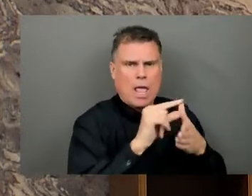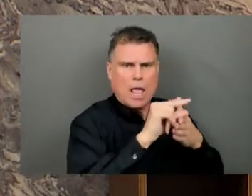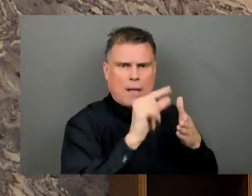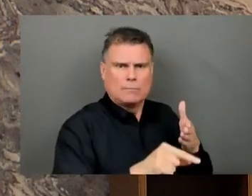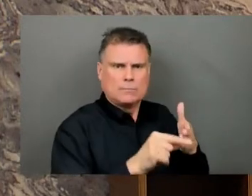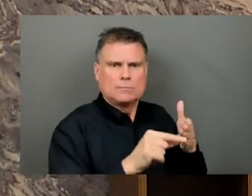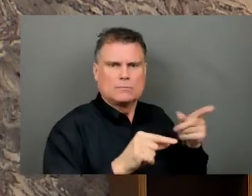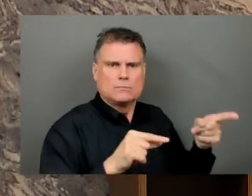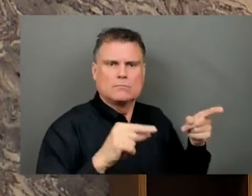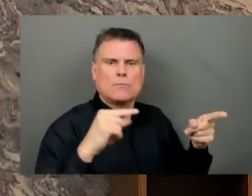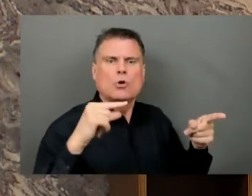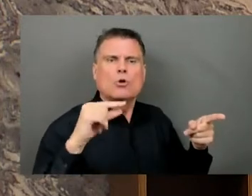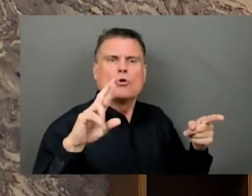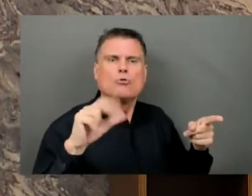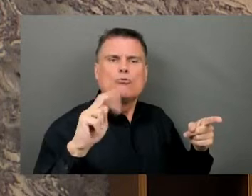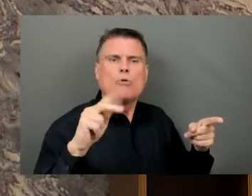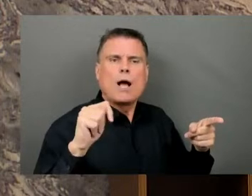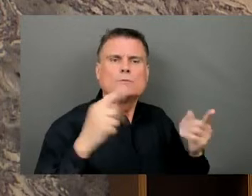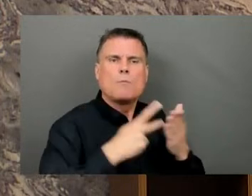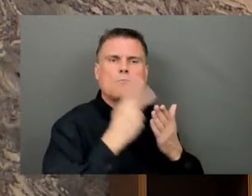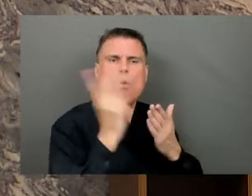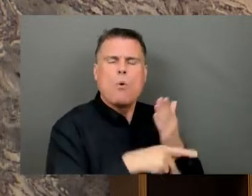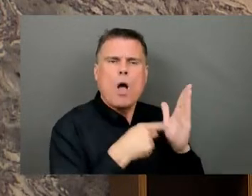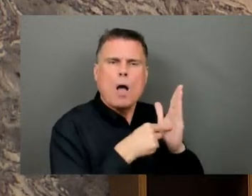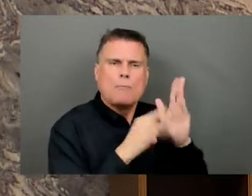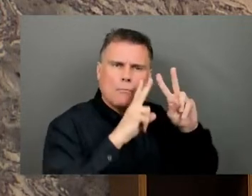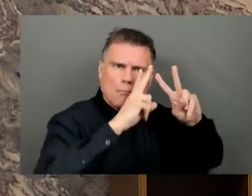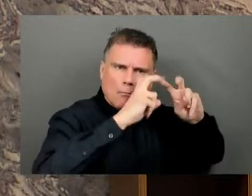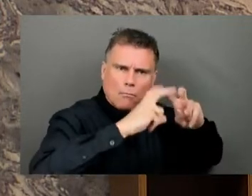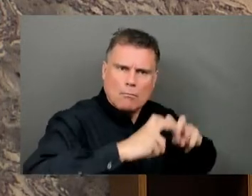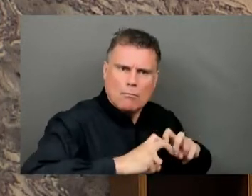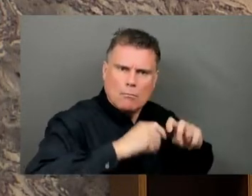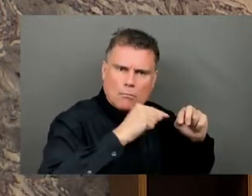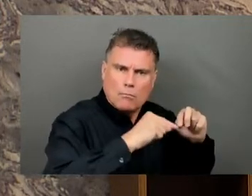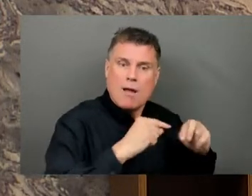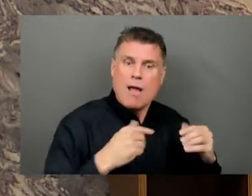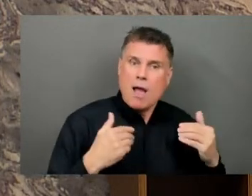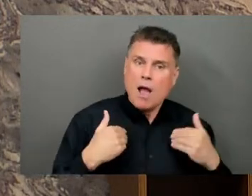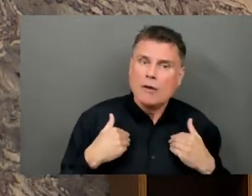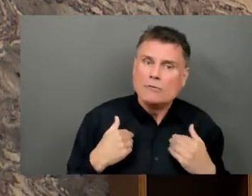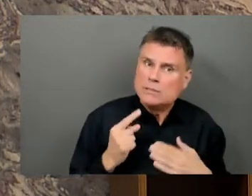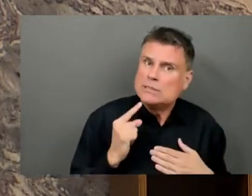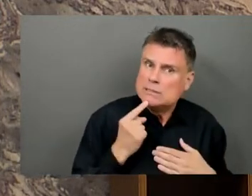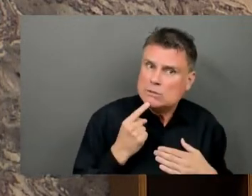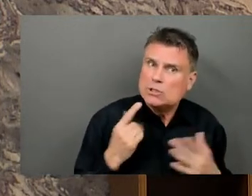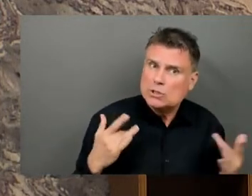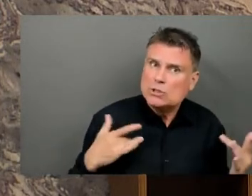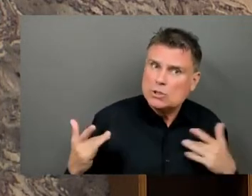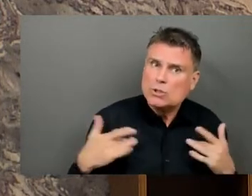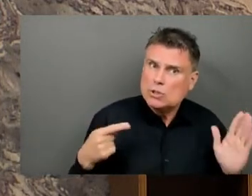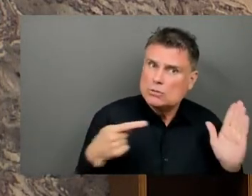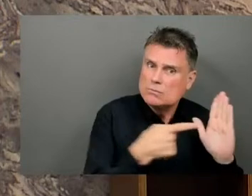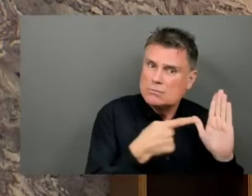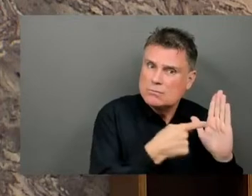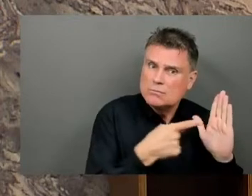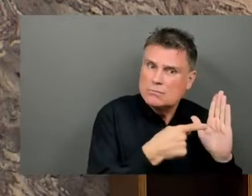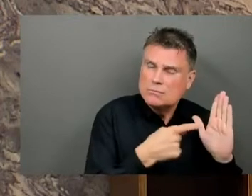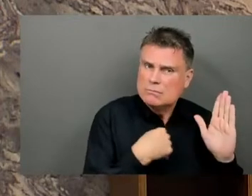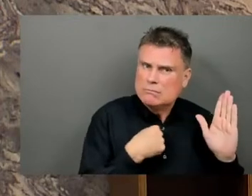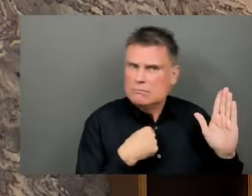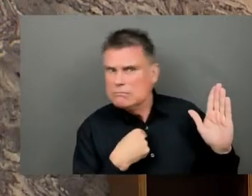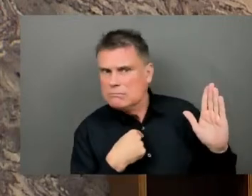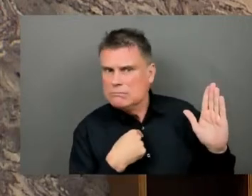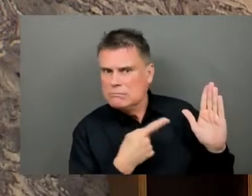very, have made some very serious accusations and expressed some very significant reservations about the nature